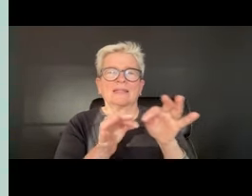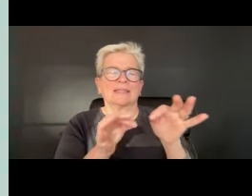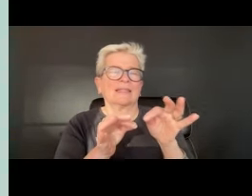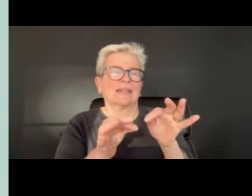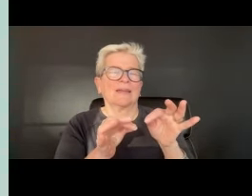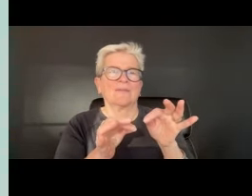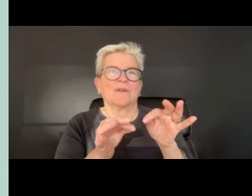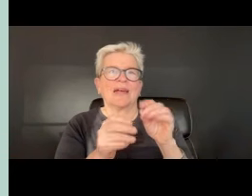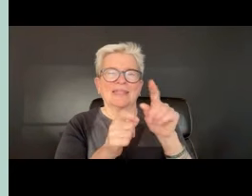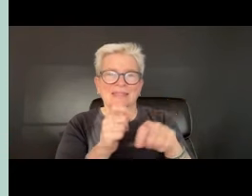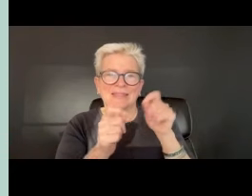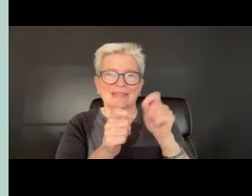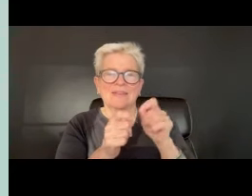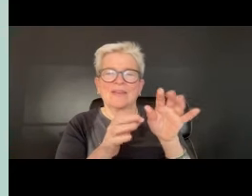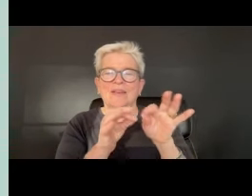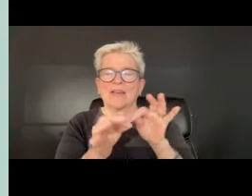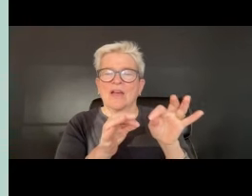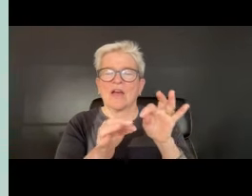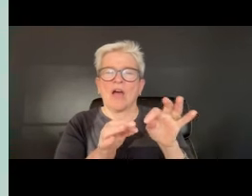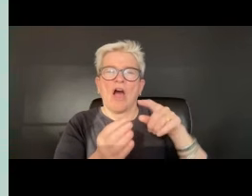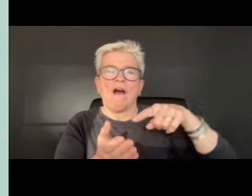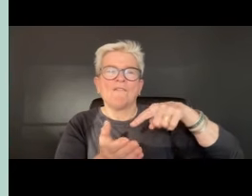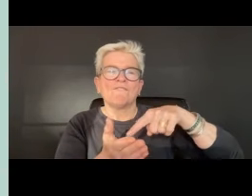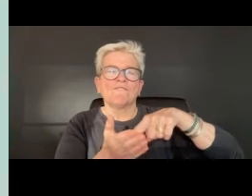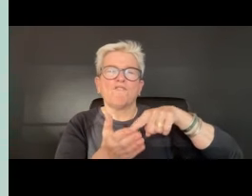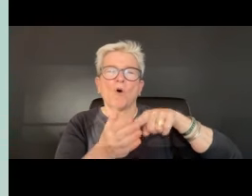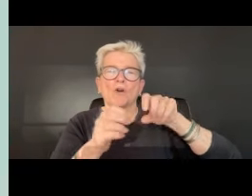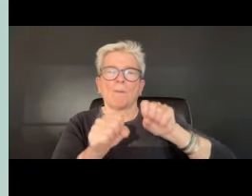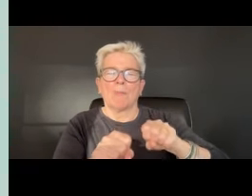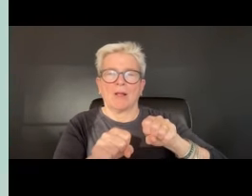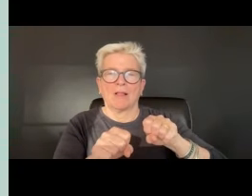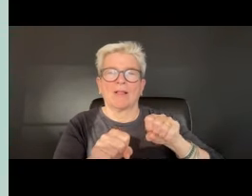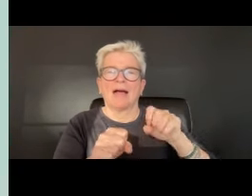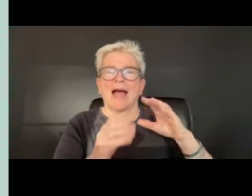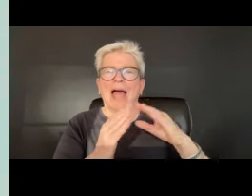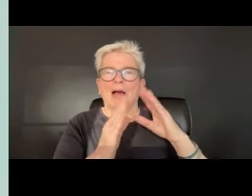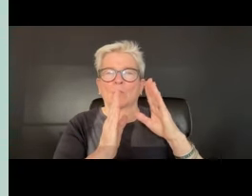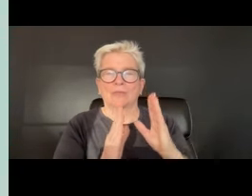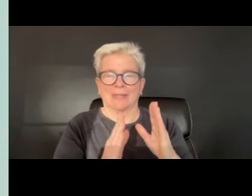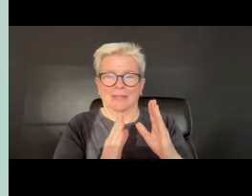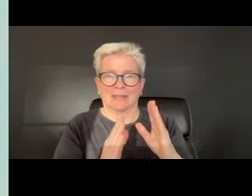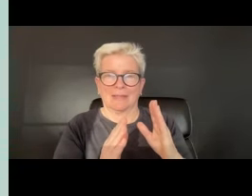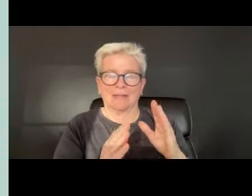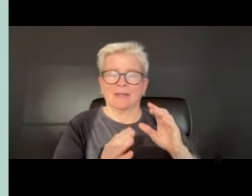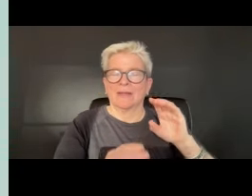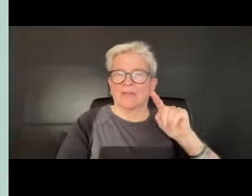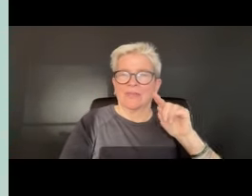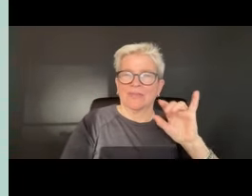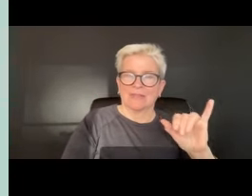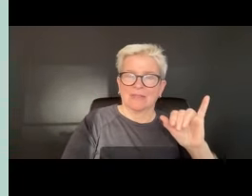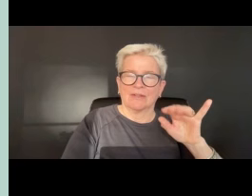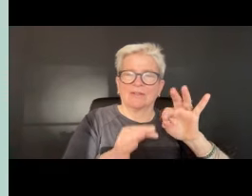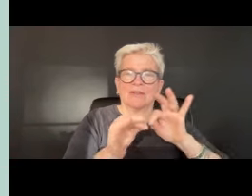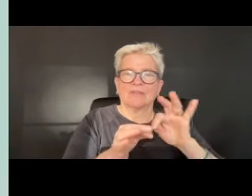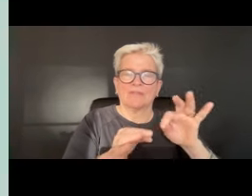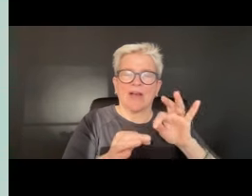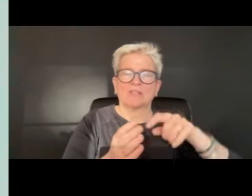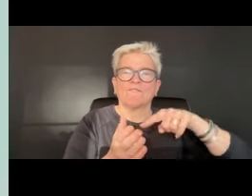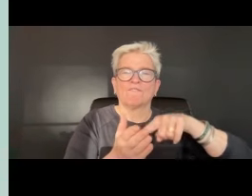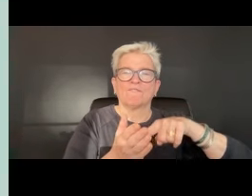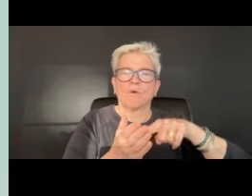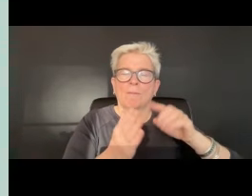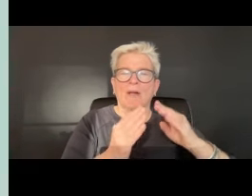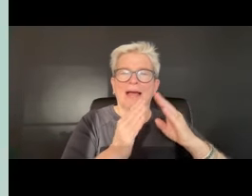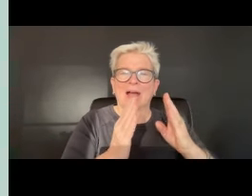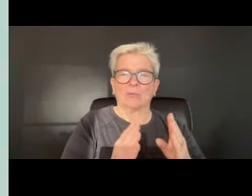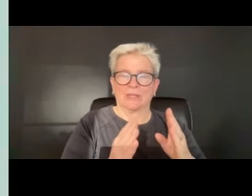is taxpayer-subsidized housing, correct? So the city defines affordable housing is any housing in